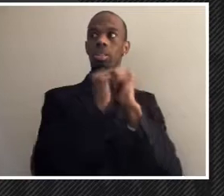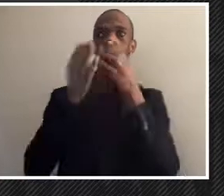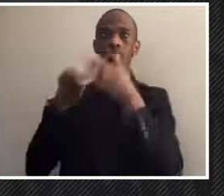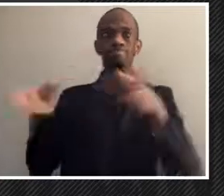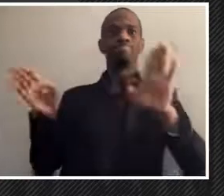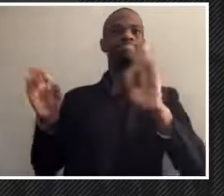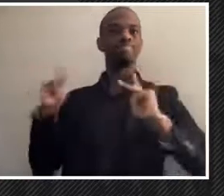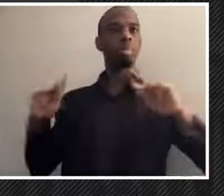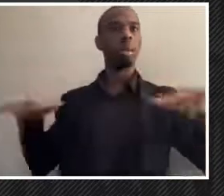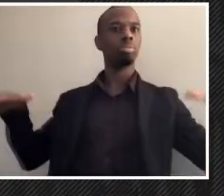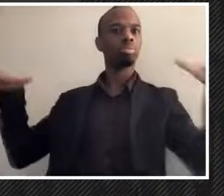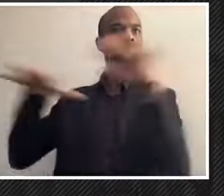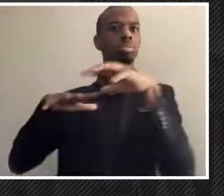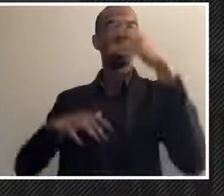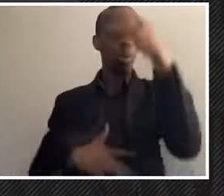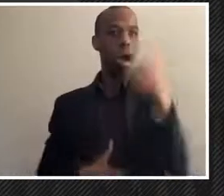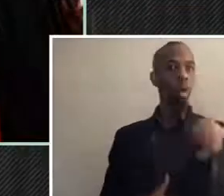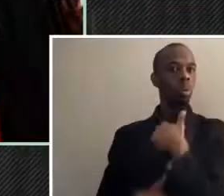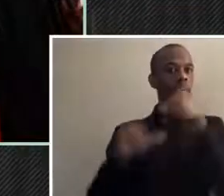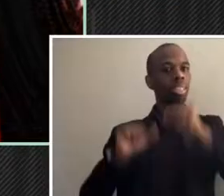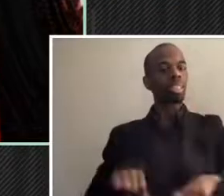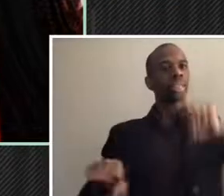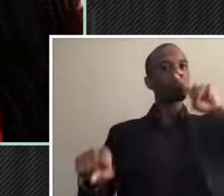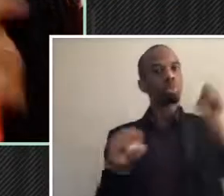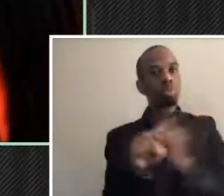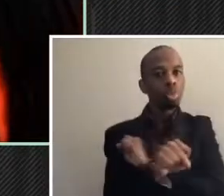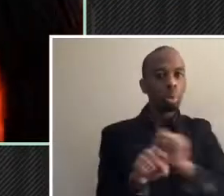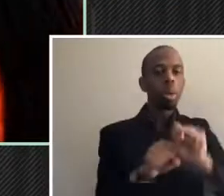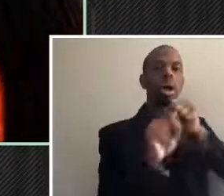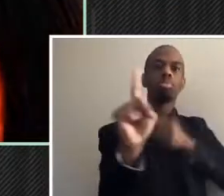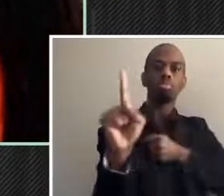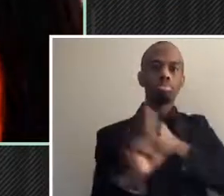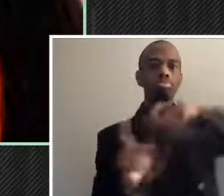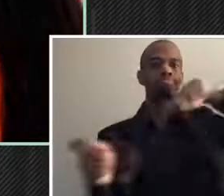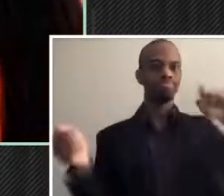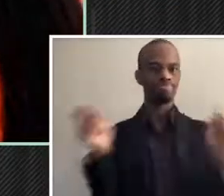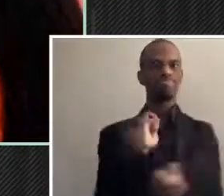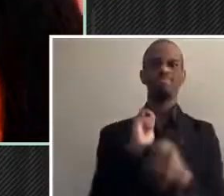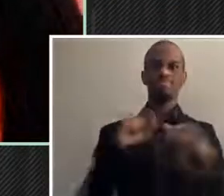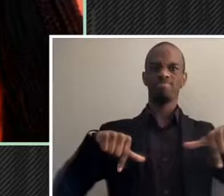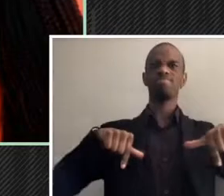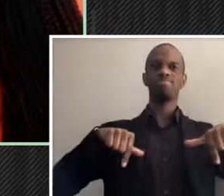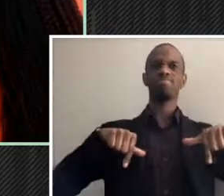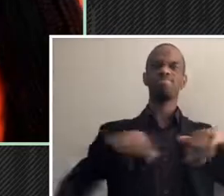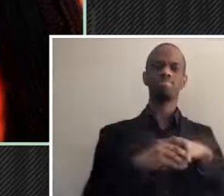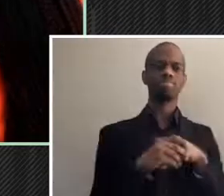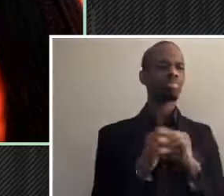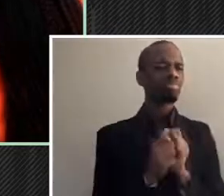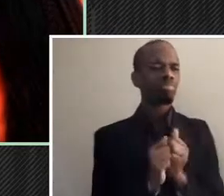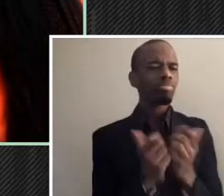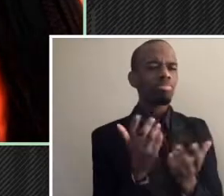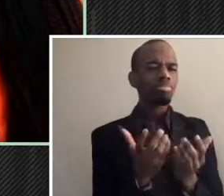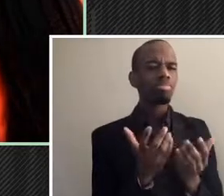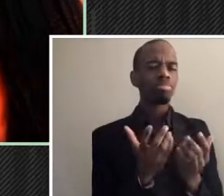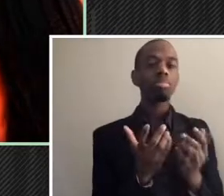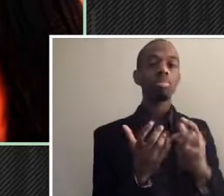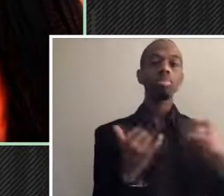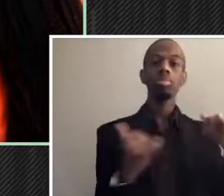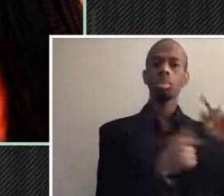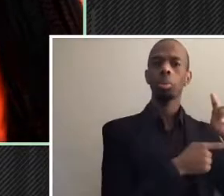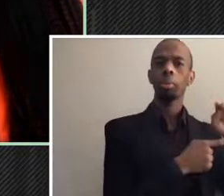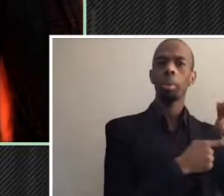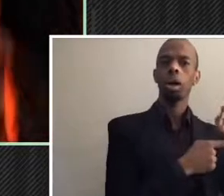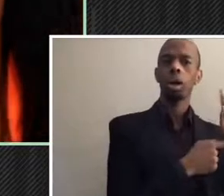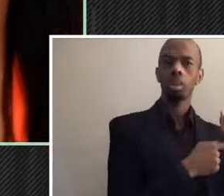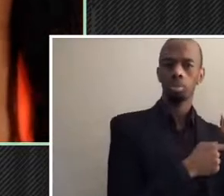completely revolutionize this conversation? That is such a good question. I think the first thing I'll say is I